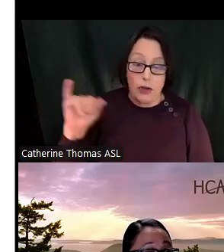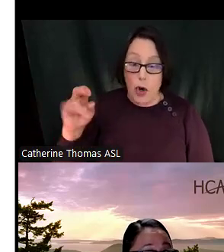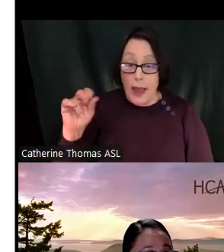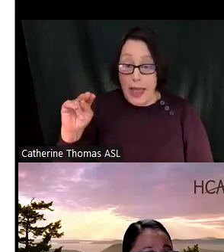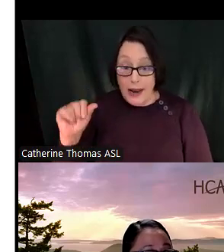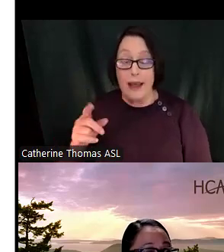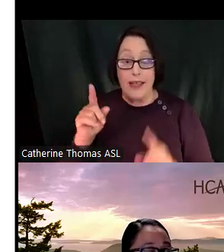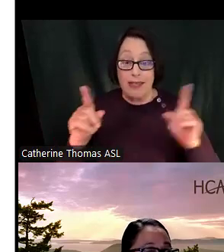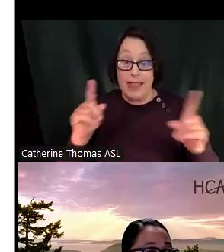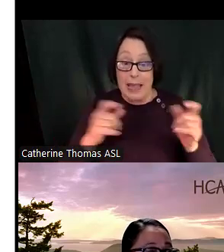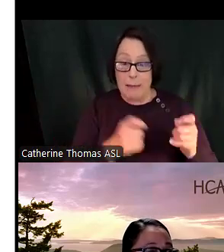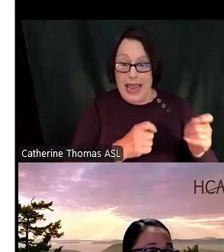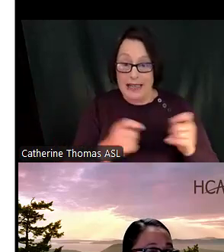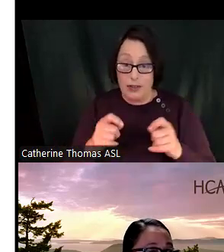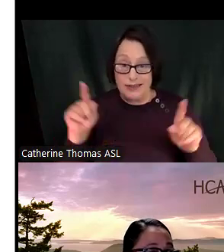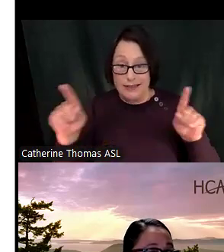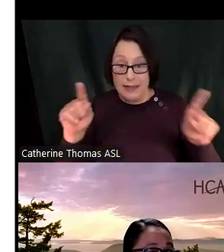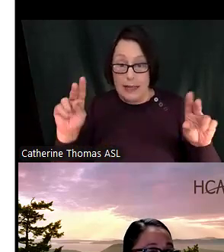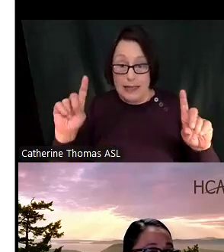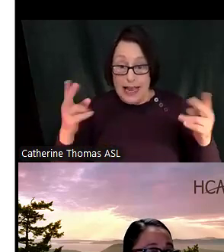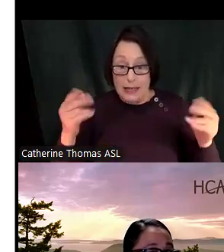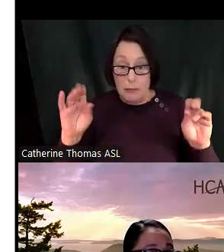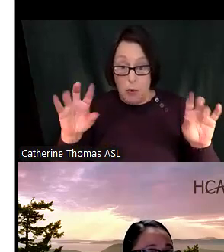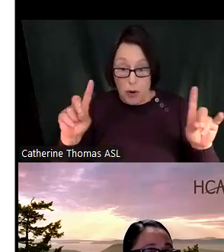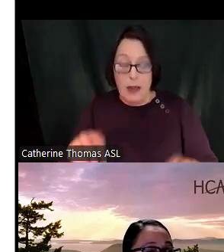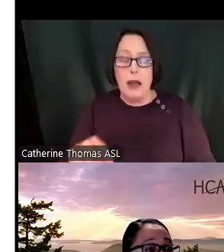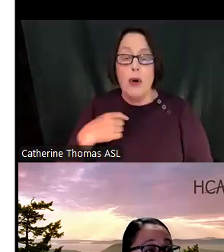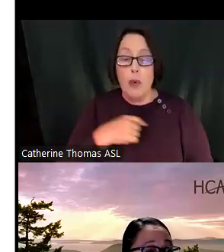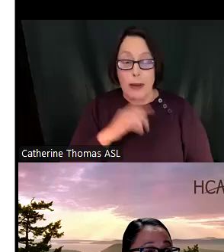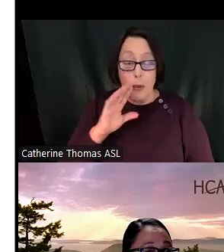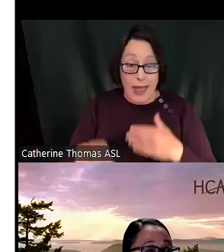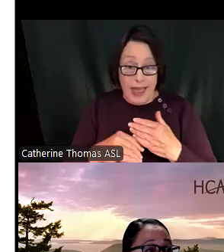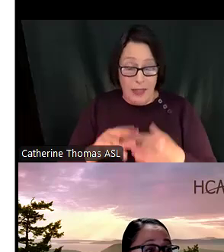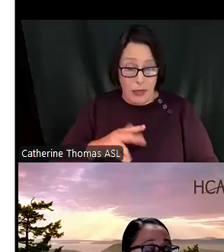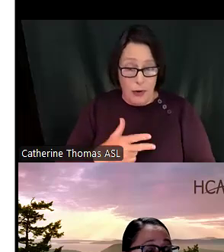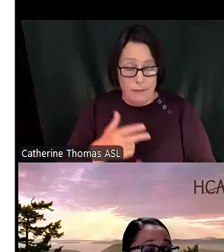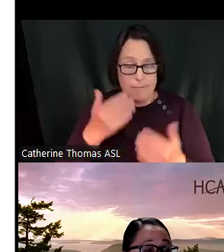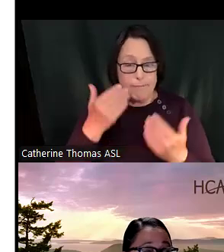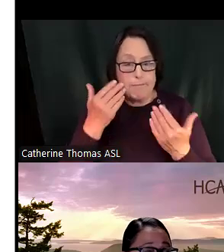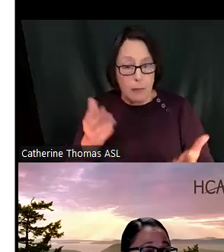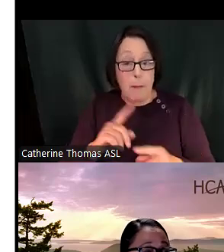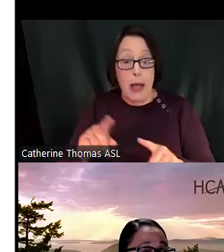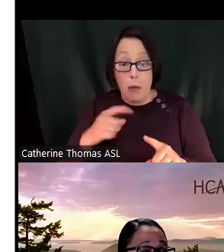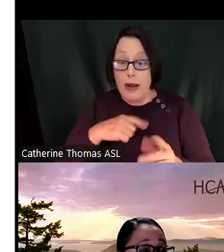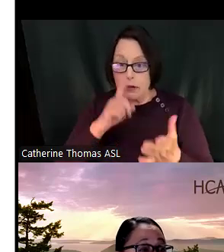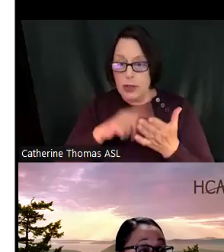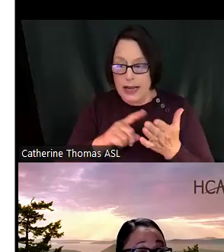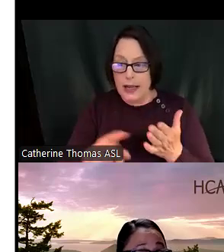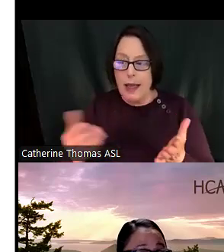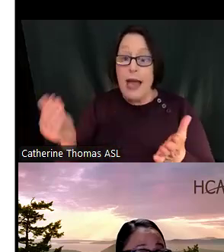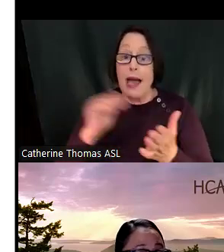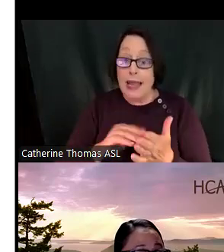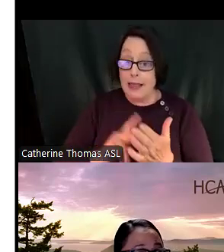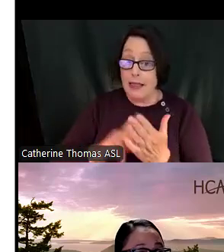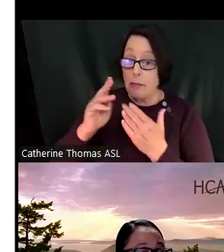on today. But certainly that is something that we are looking into. Uh, Again, the program will begin